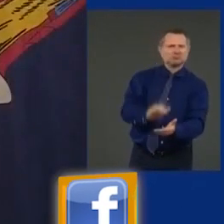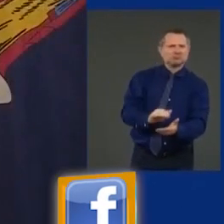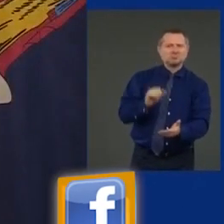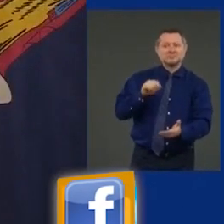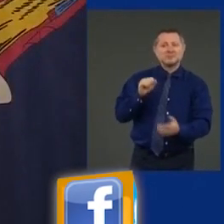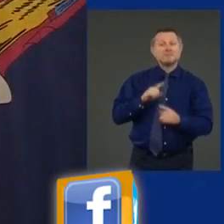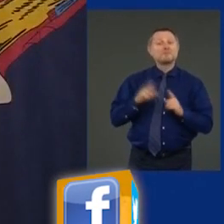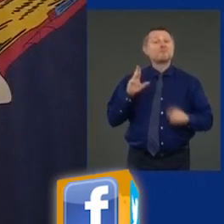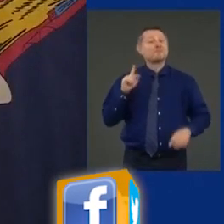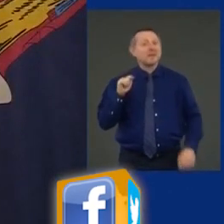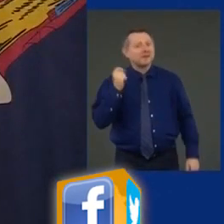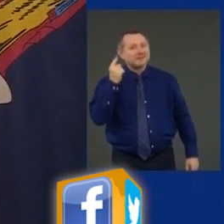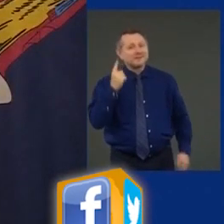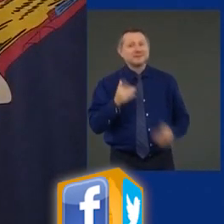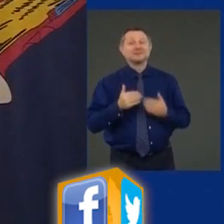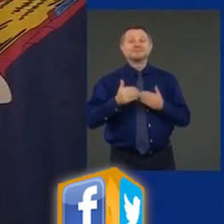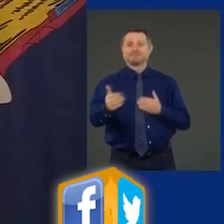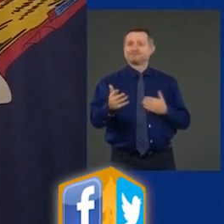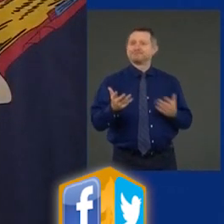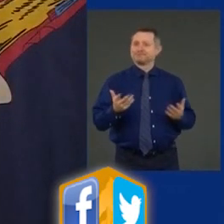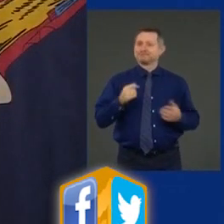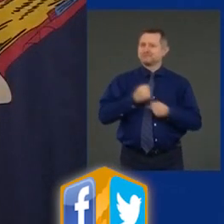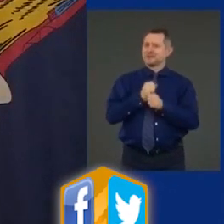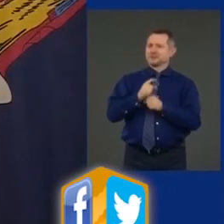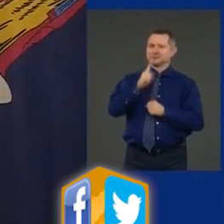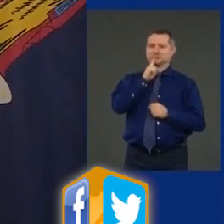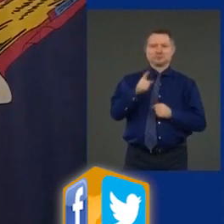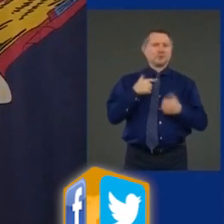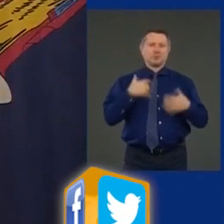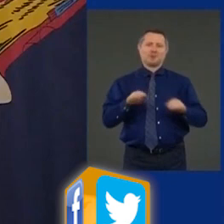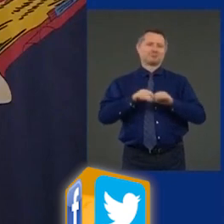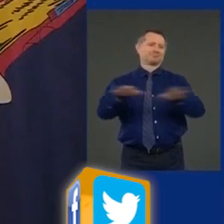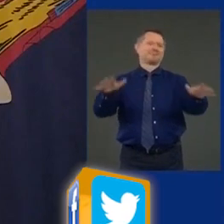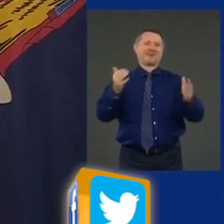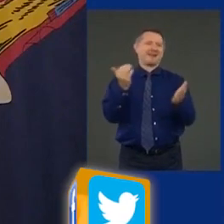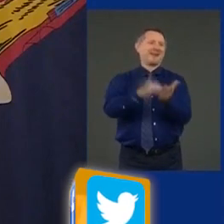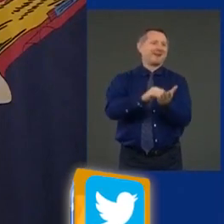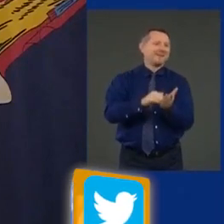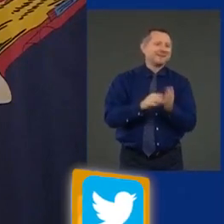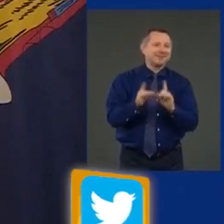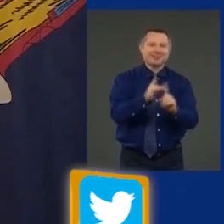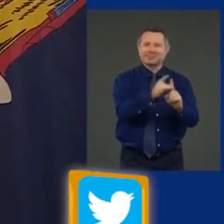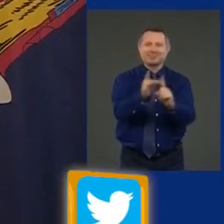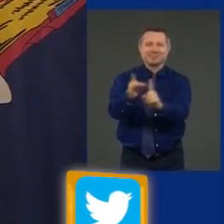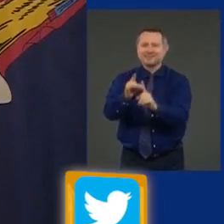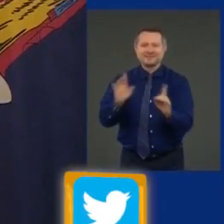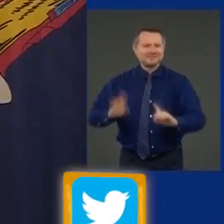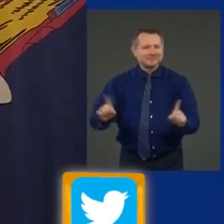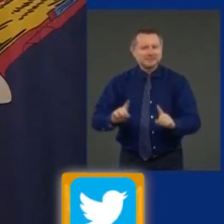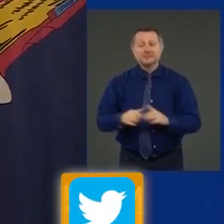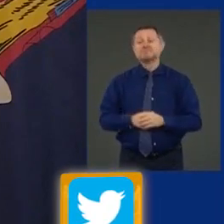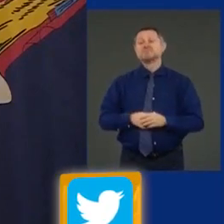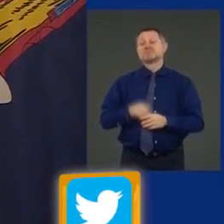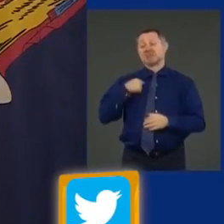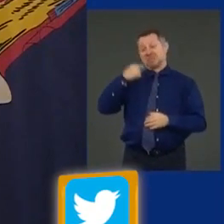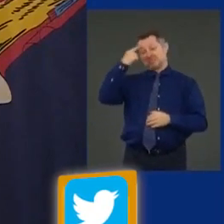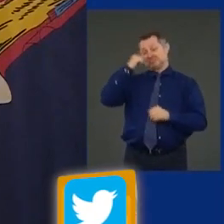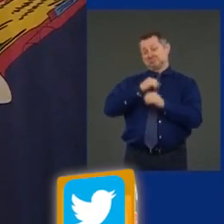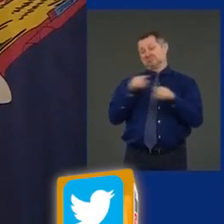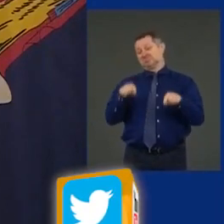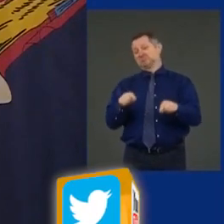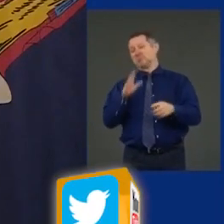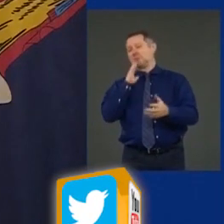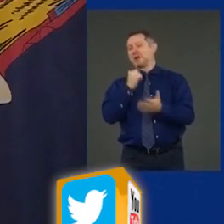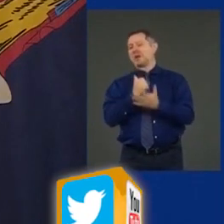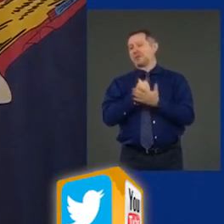happens. It's what our people do, it's our policies, and it's not over until it's over. And I think it'll help us all. Thank you